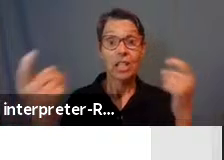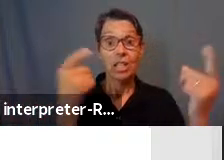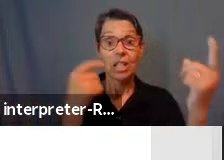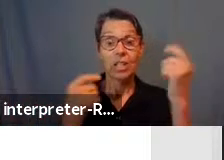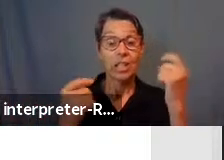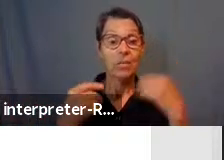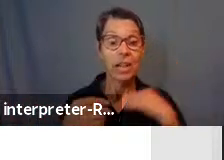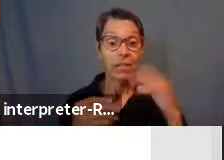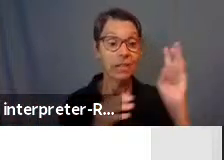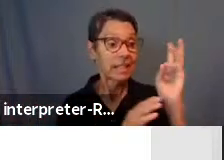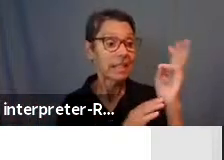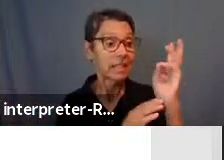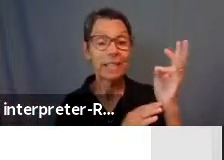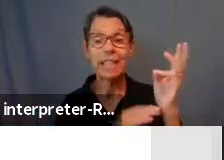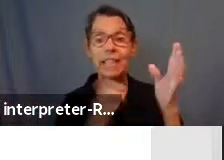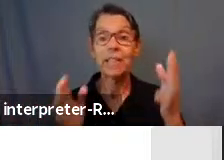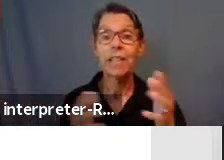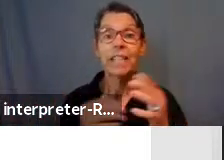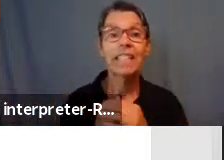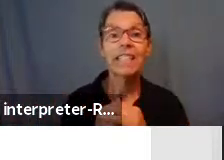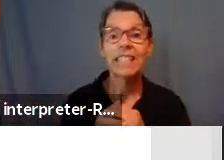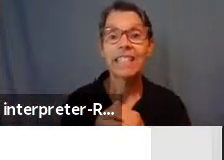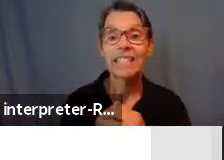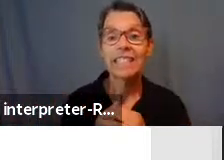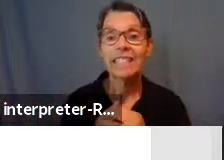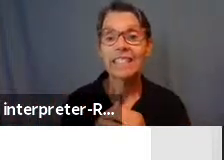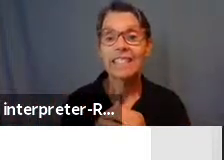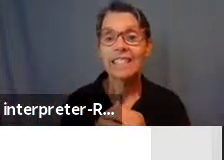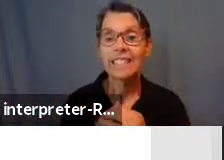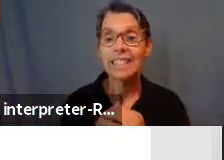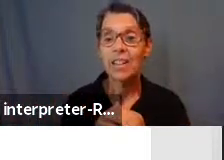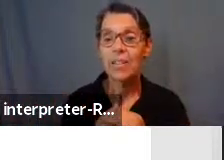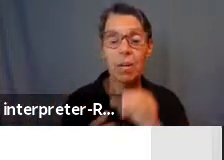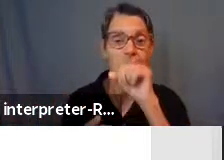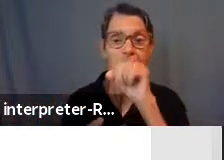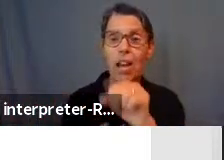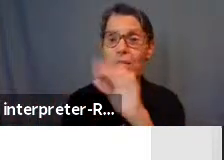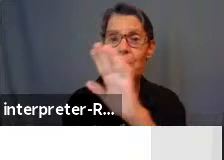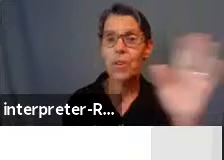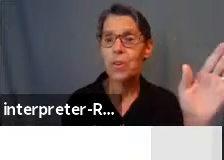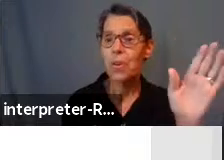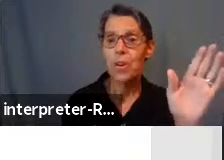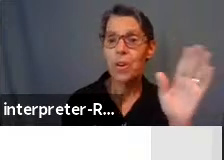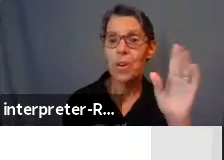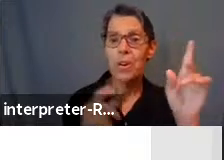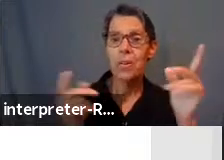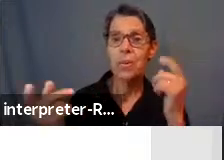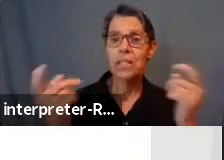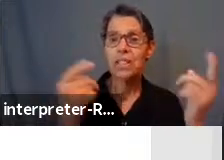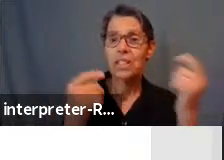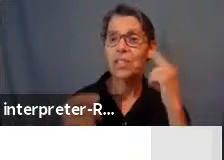about 6 minutes remaining for our guests and would love to hear your questions for them.